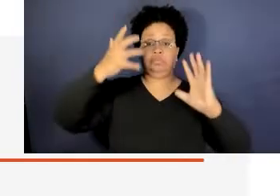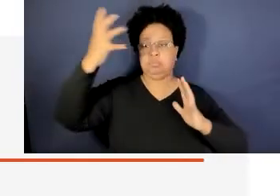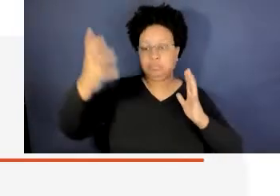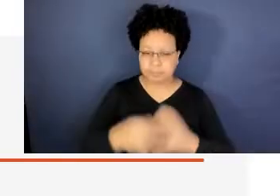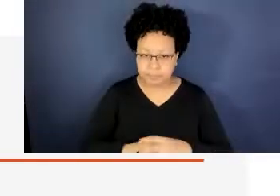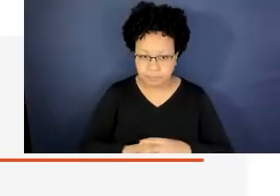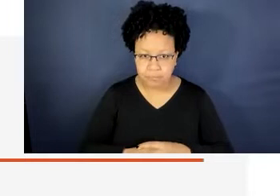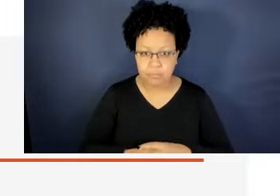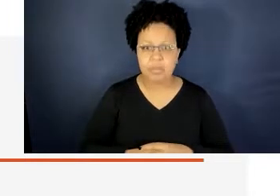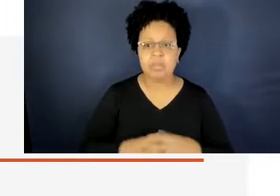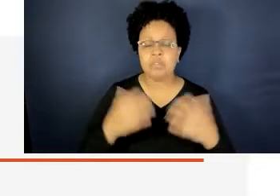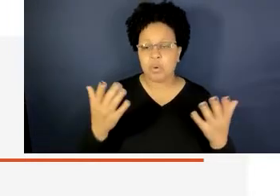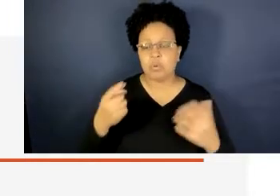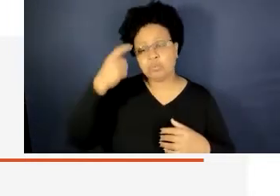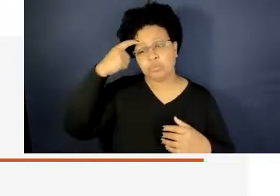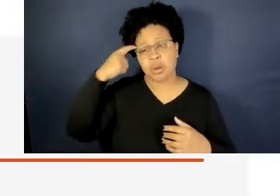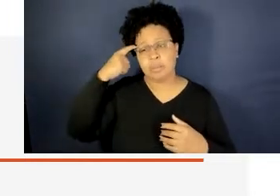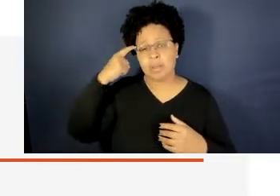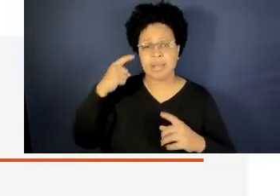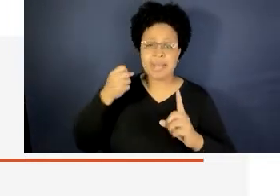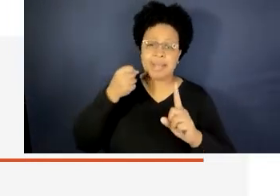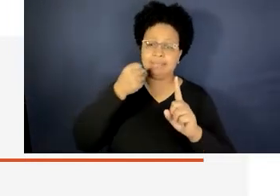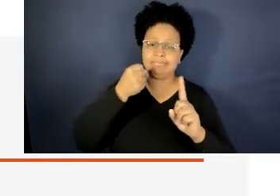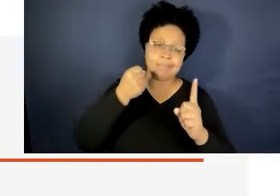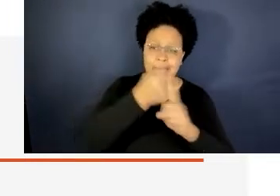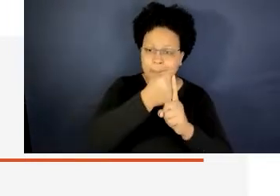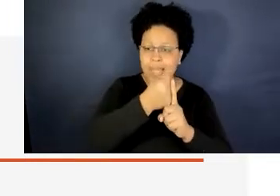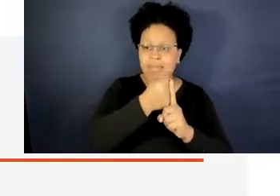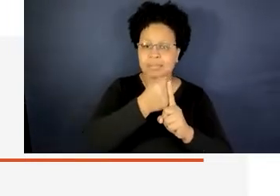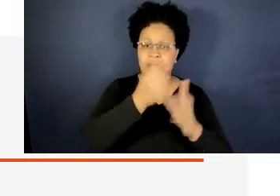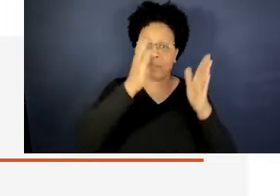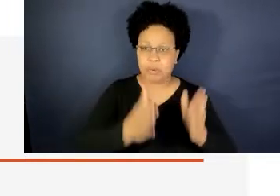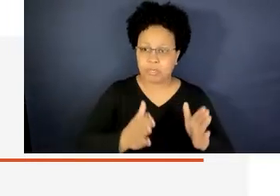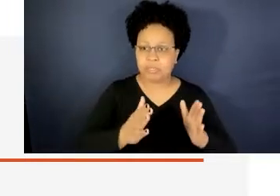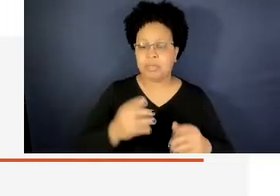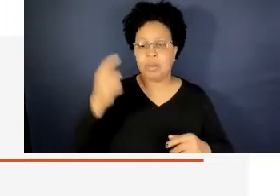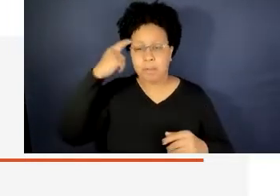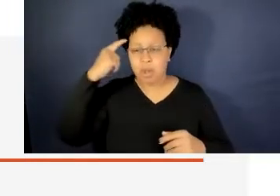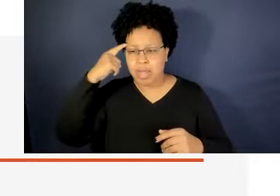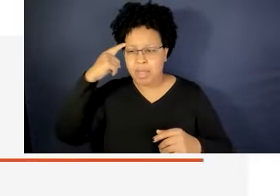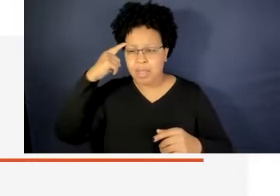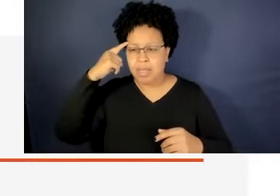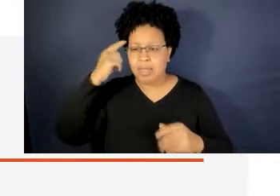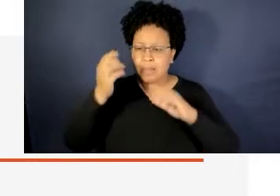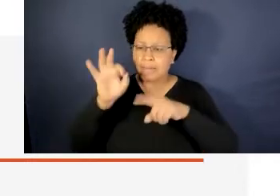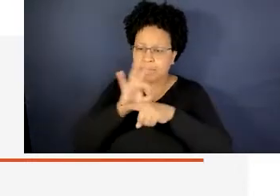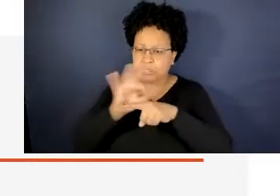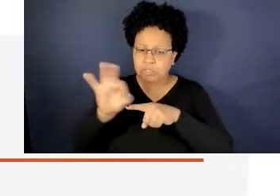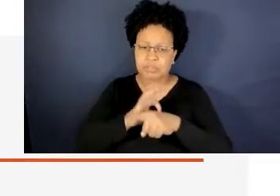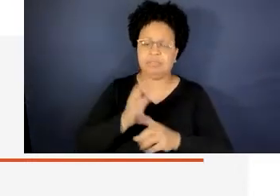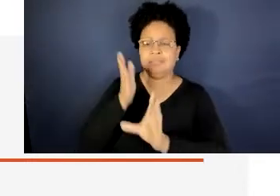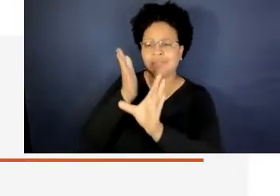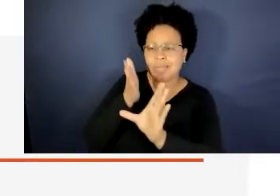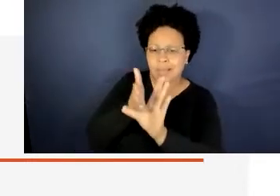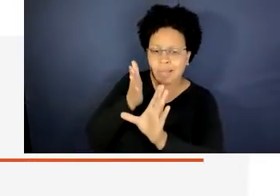alluded to before, ladies and gentlemen, it impacts the whole person. It impacts your neurology, it impacts your psychology,